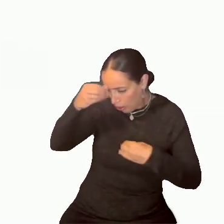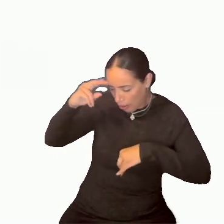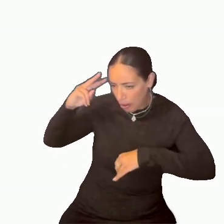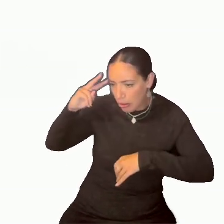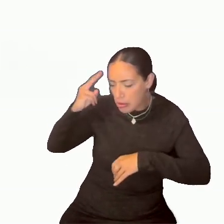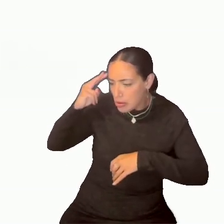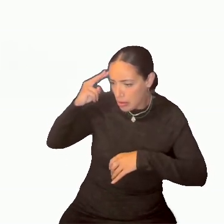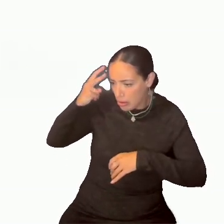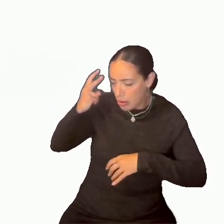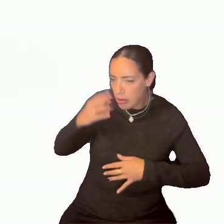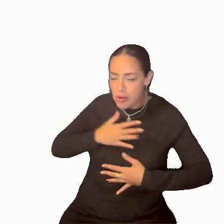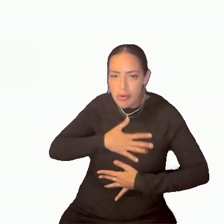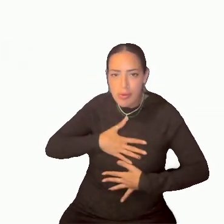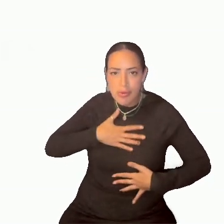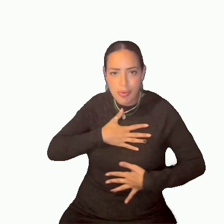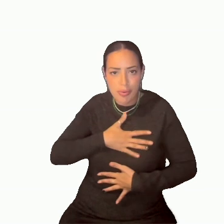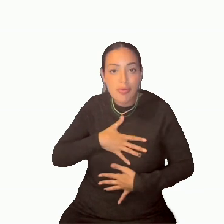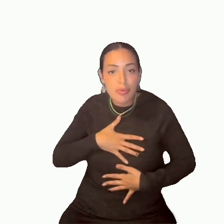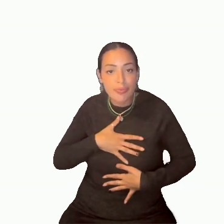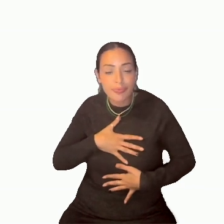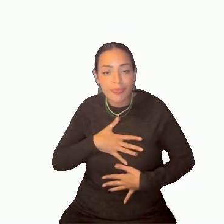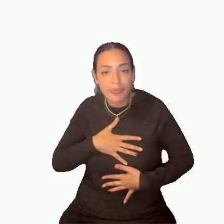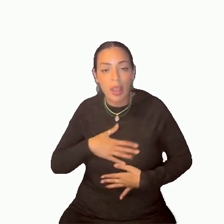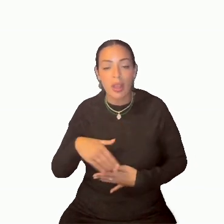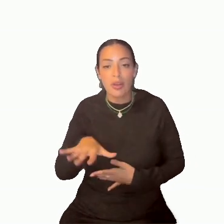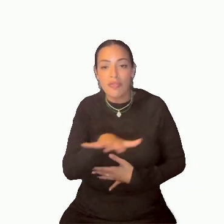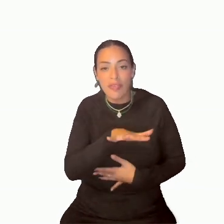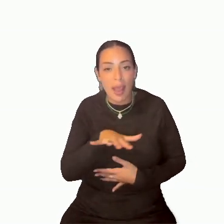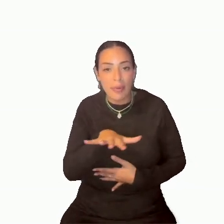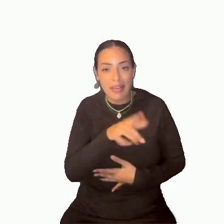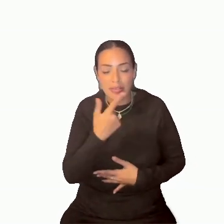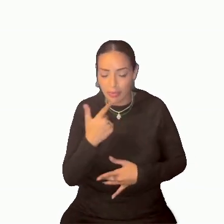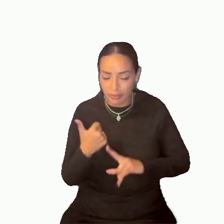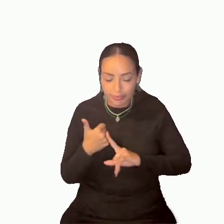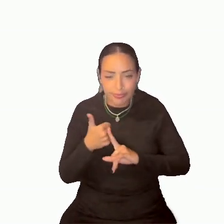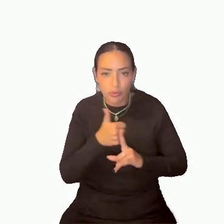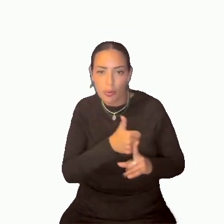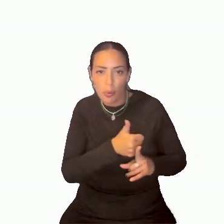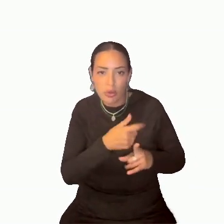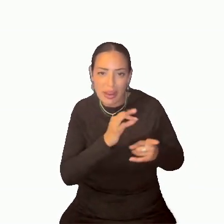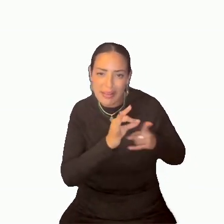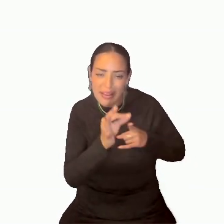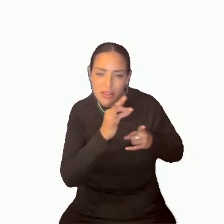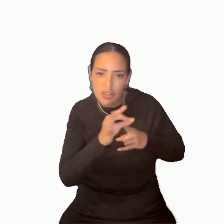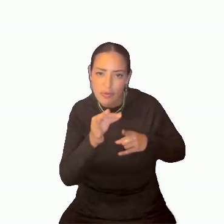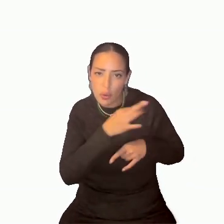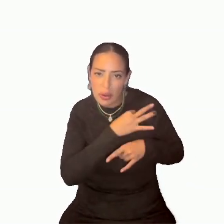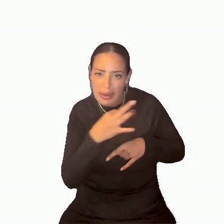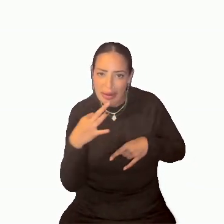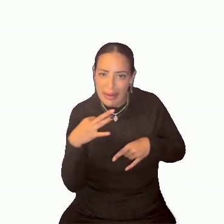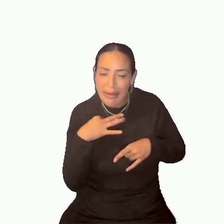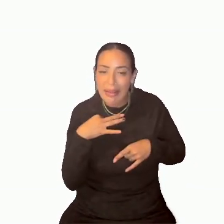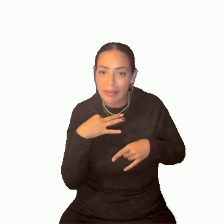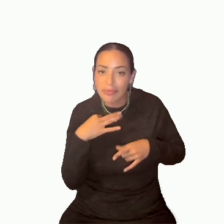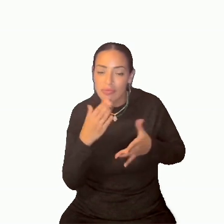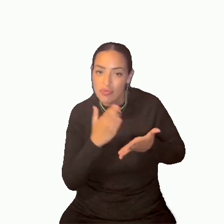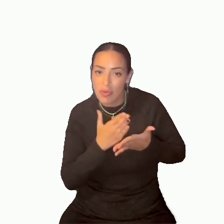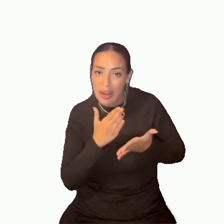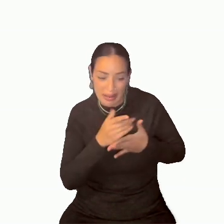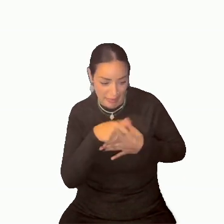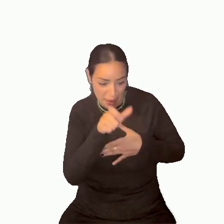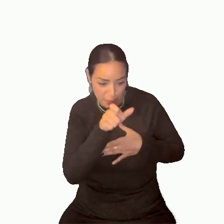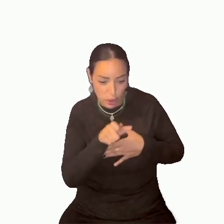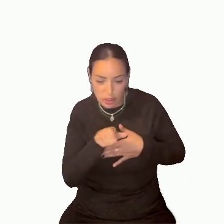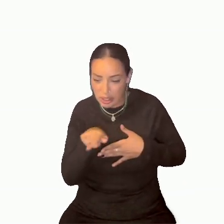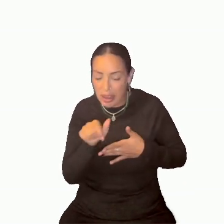the bereaved military families I both supported clinically and interviewed as part of my research, the so-called sanitising of their loved